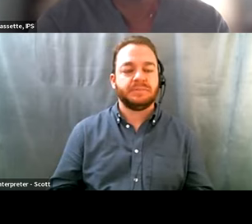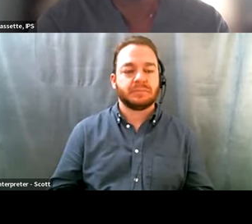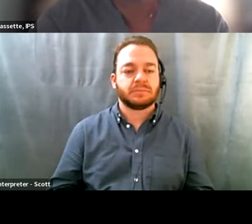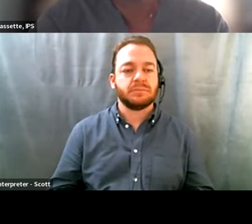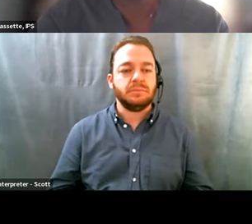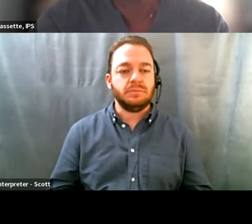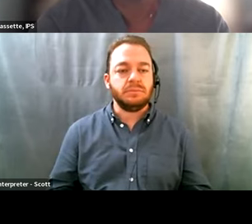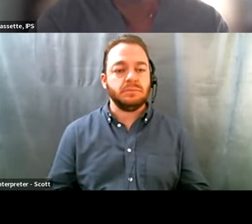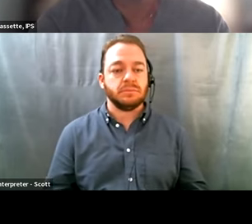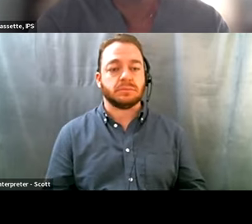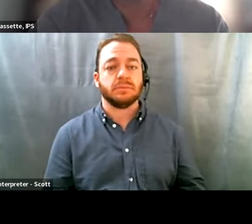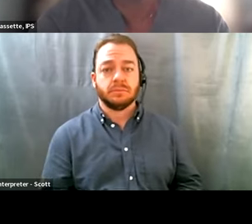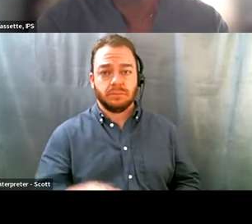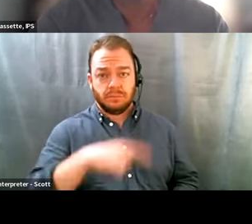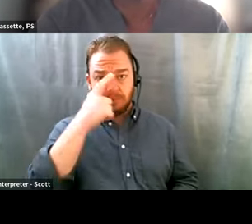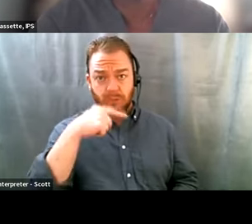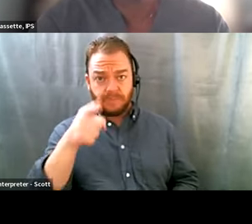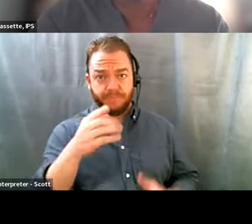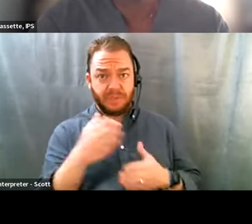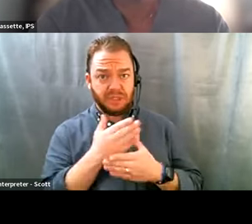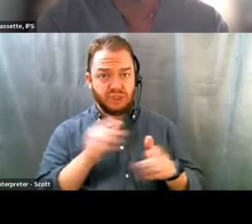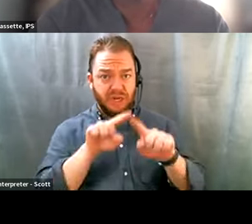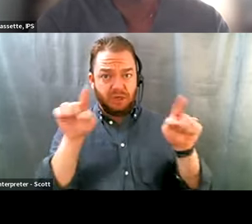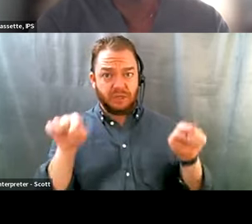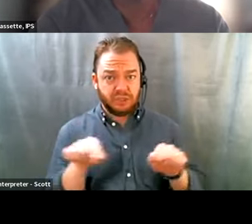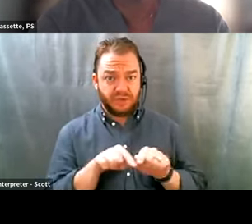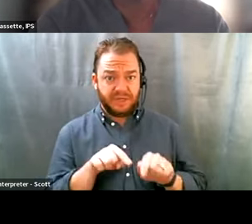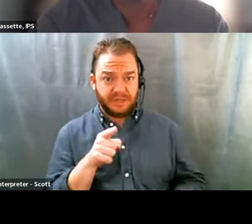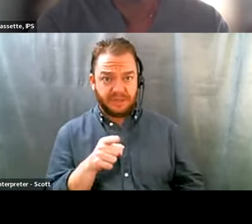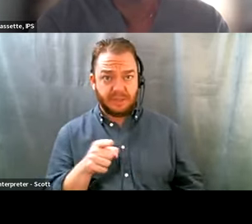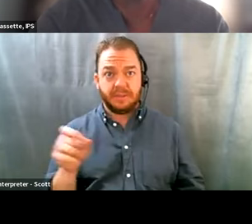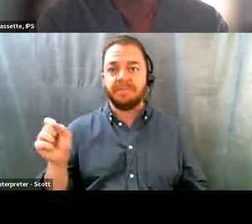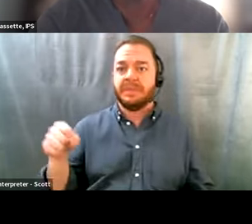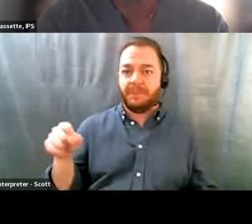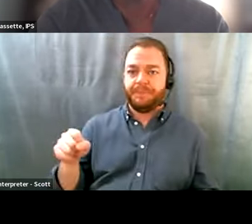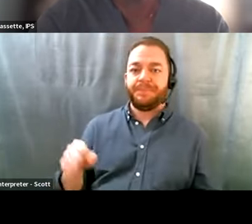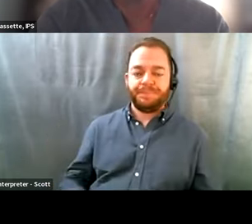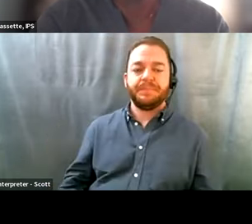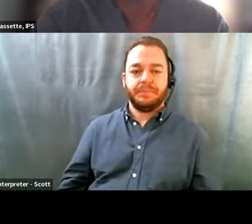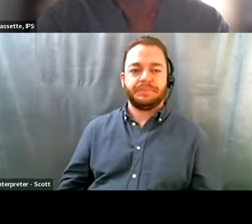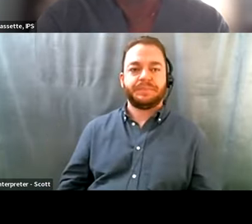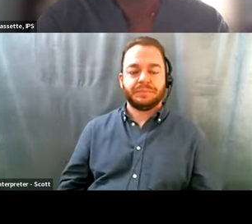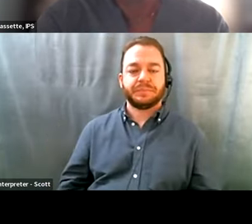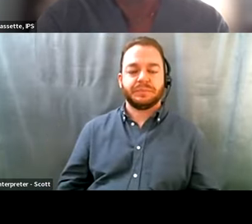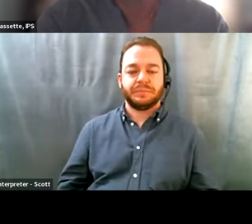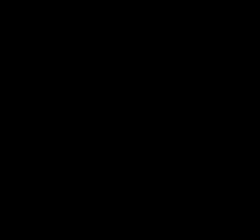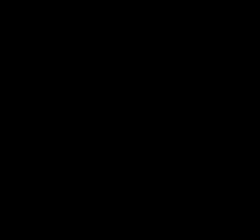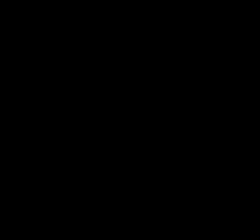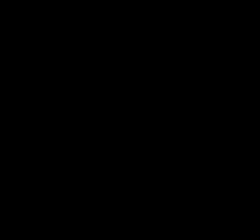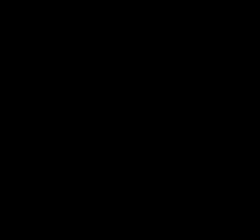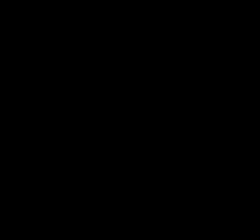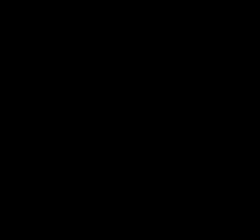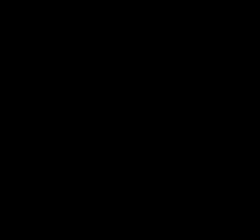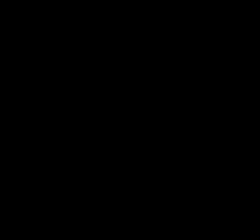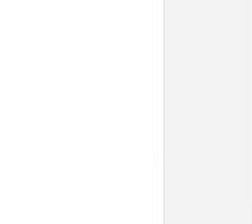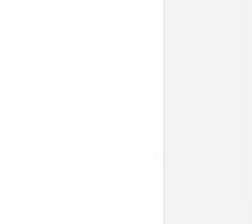Hey, Dave, would you share the your screen, if you don't mind, Dave? Yes, sir. Okay. And then if you can